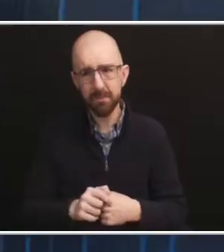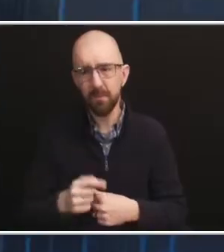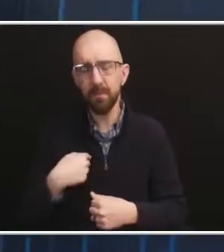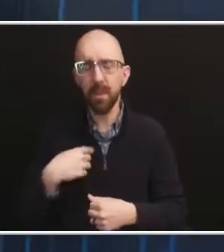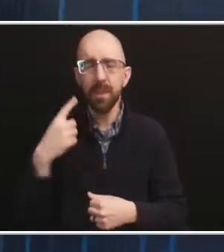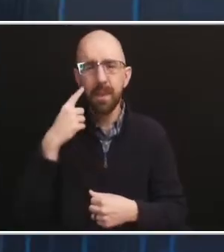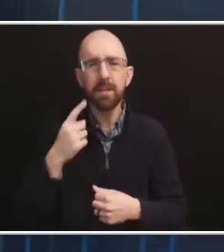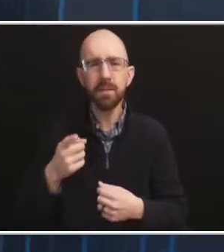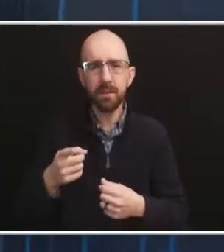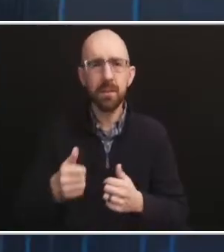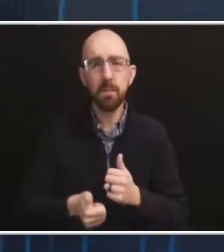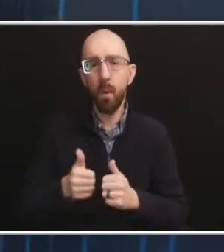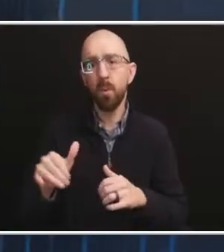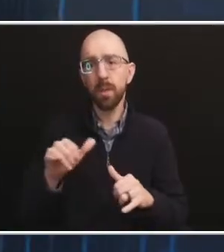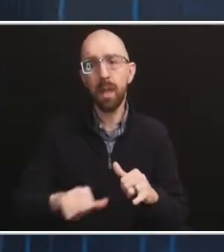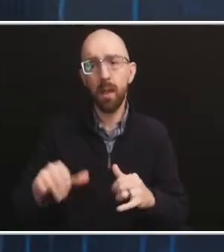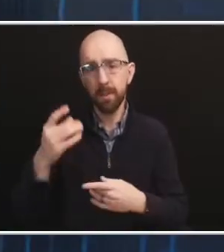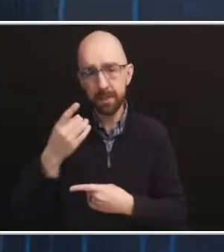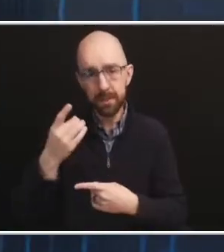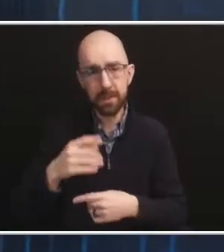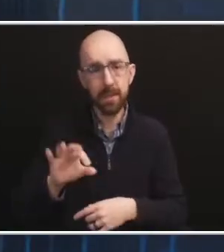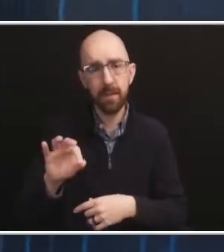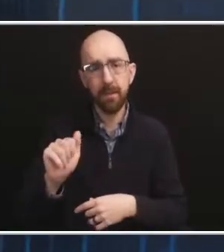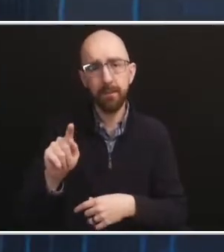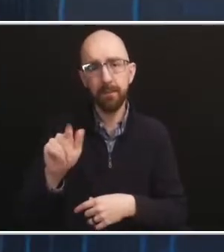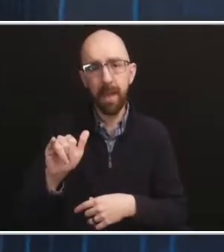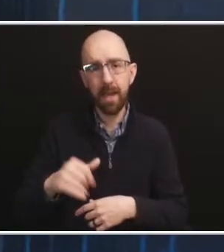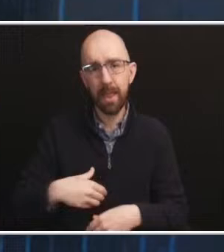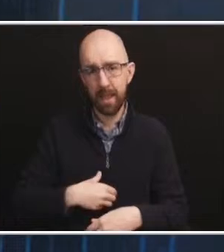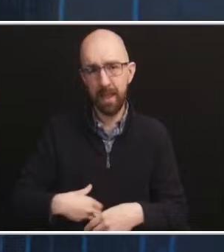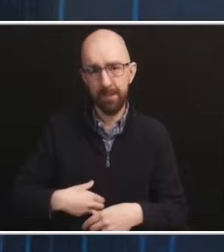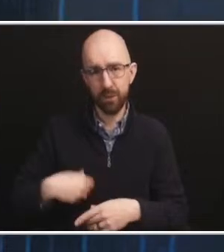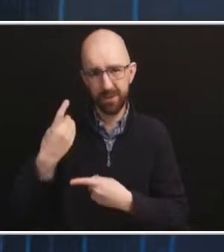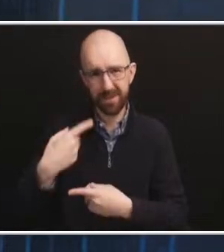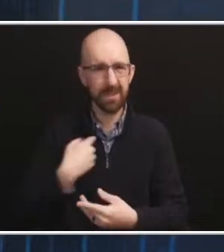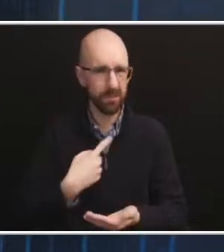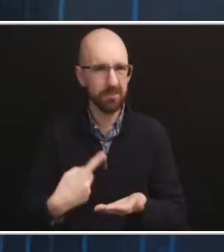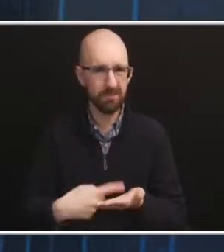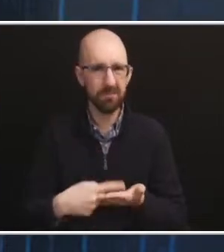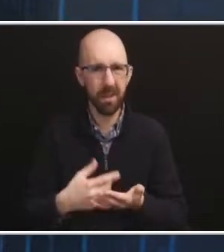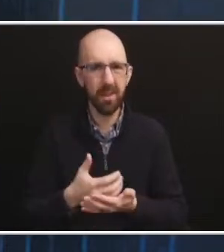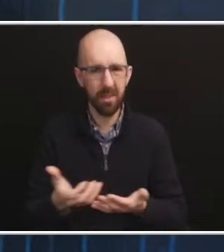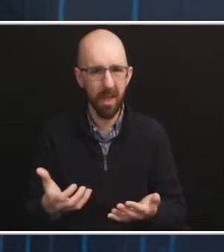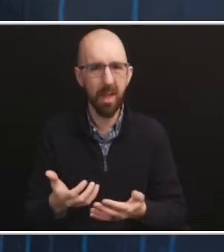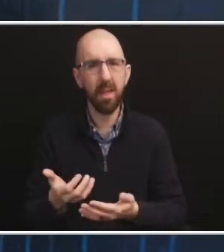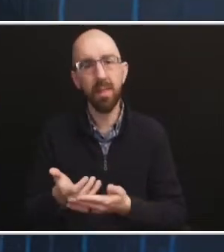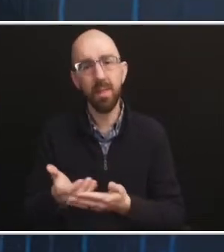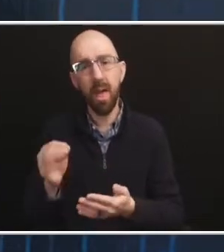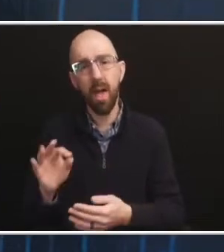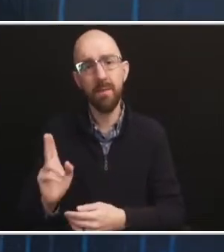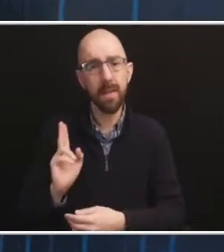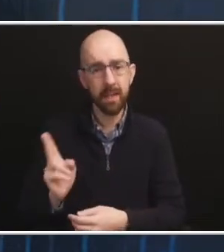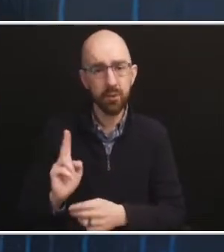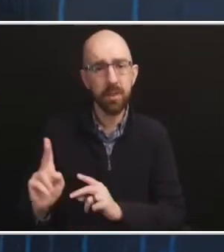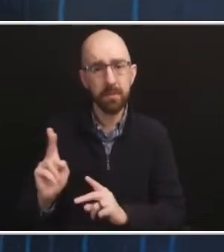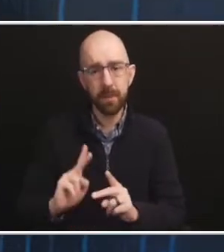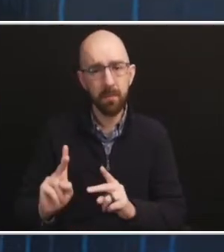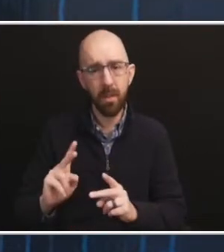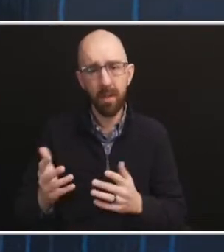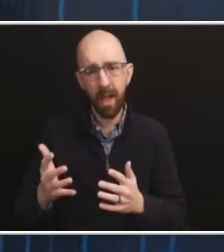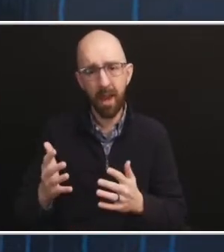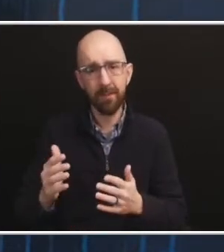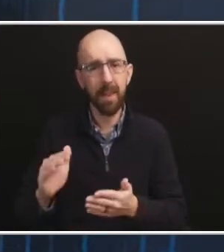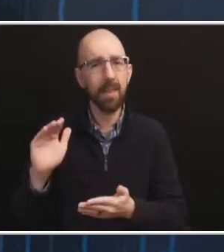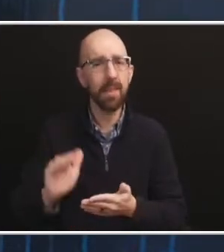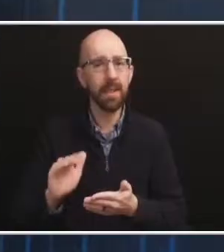of the most common diseases we see is fatty liver disease, which we've talked about a lot, and I think a lot of history has kind of had people kind of take a lesser approach